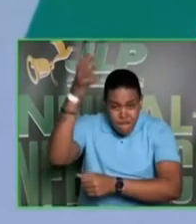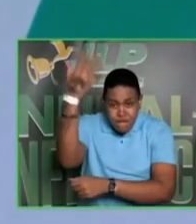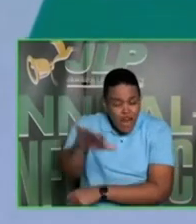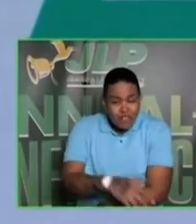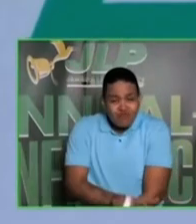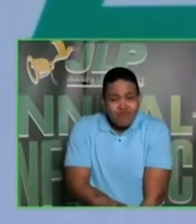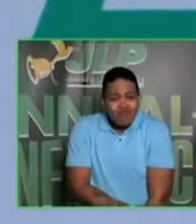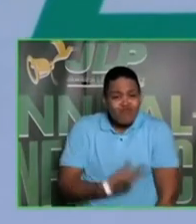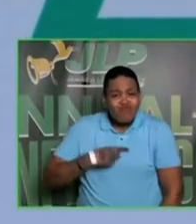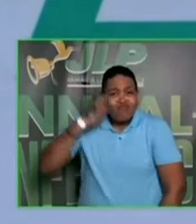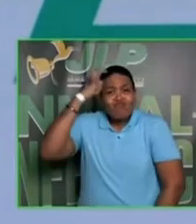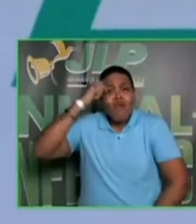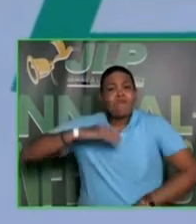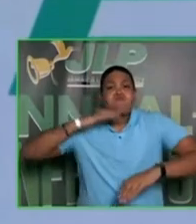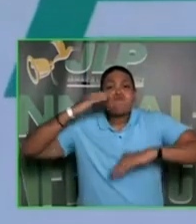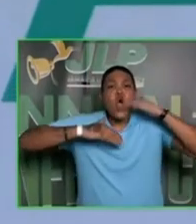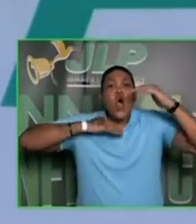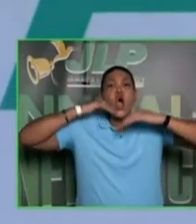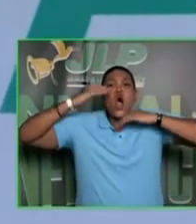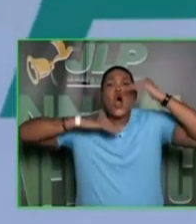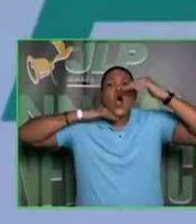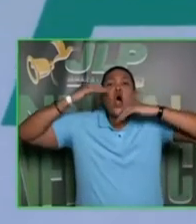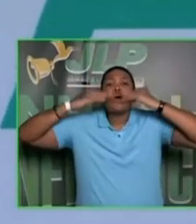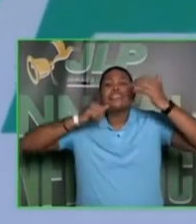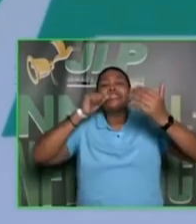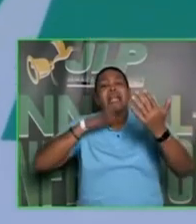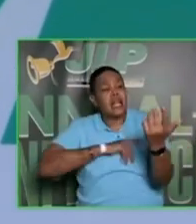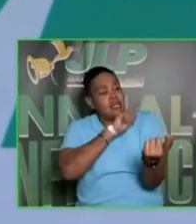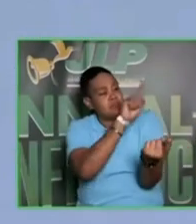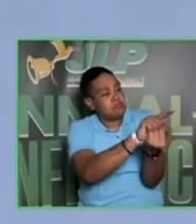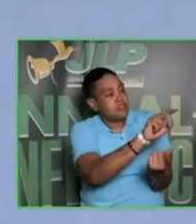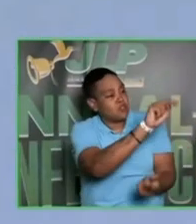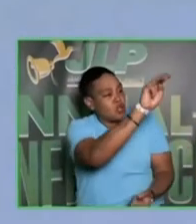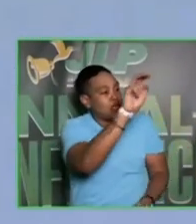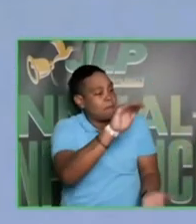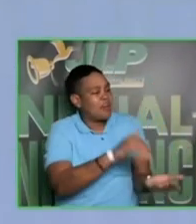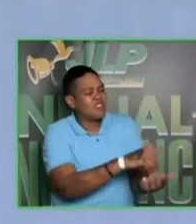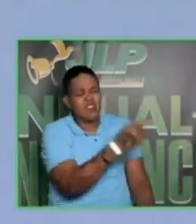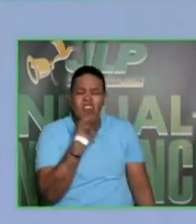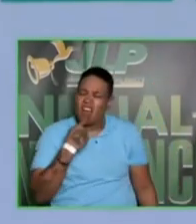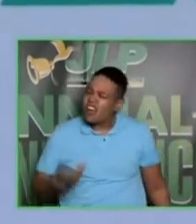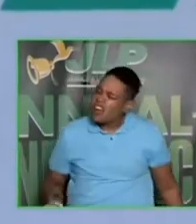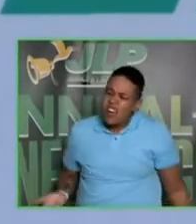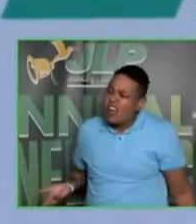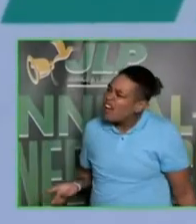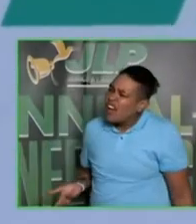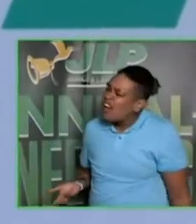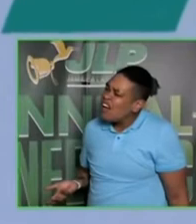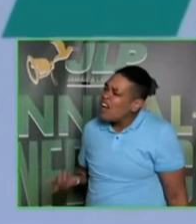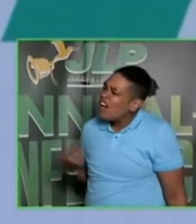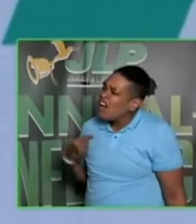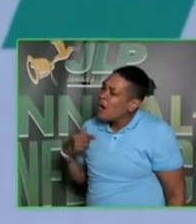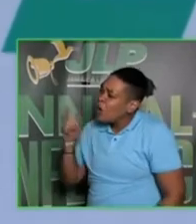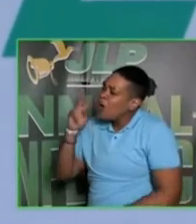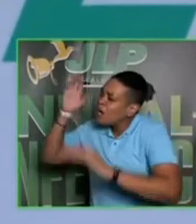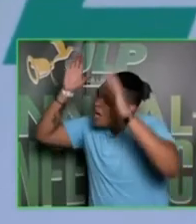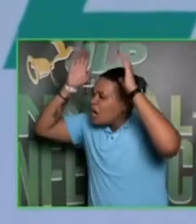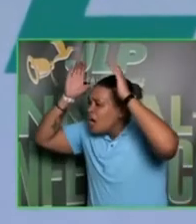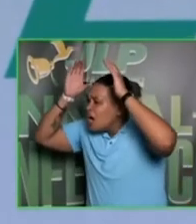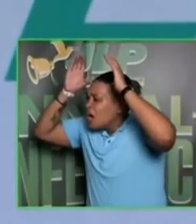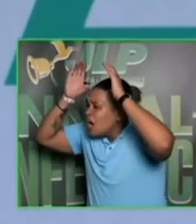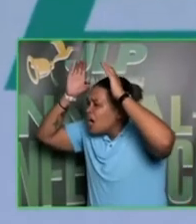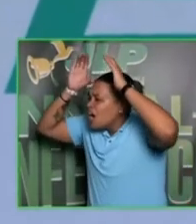understand the frustration of the lady I met in Northeast Manchester who told me that she has been carrying water from she's a